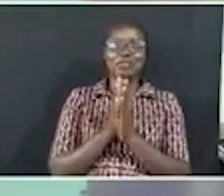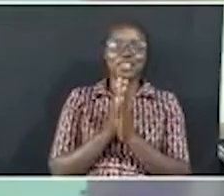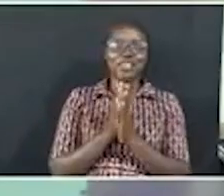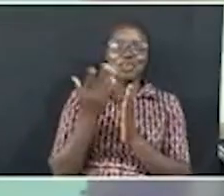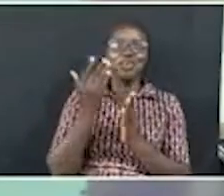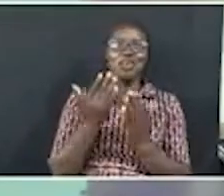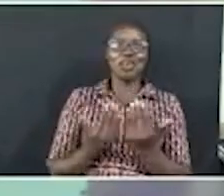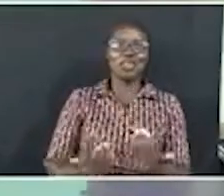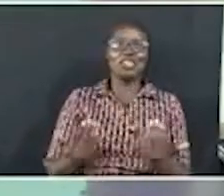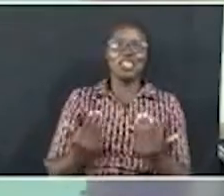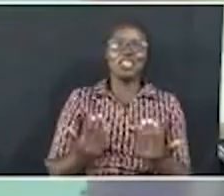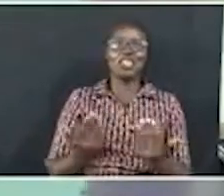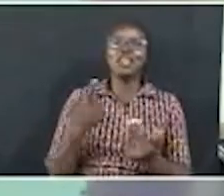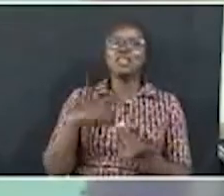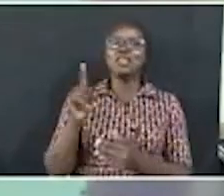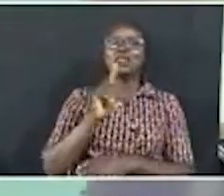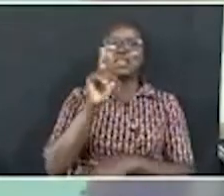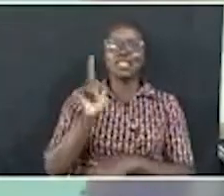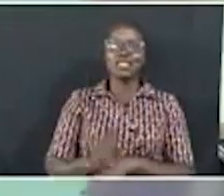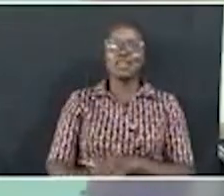your child to pass an exam.